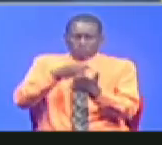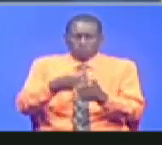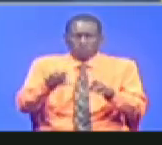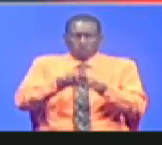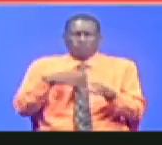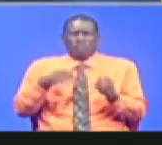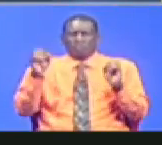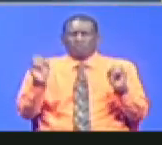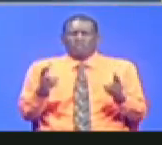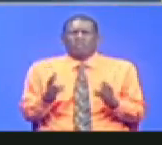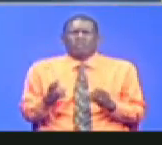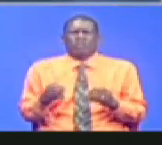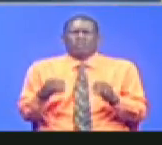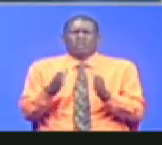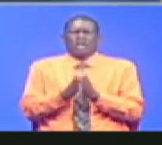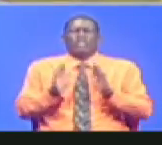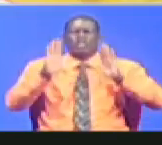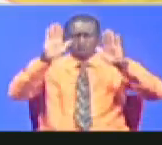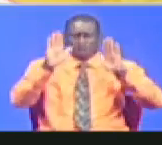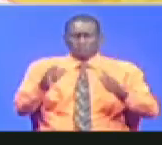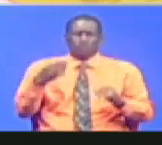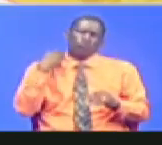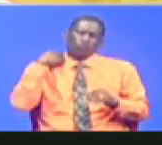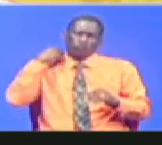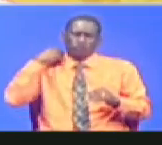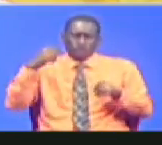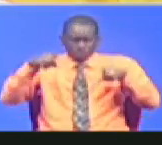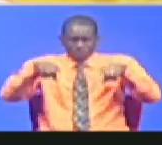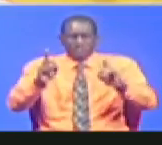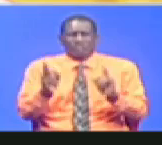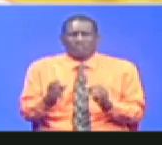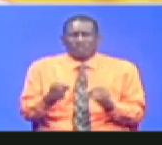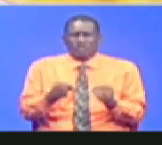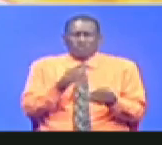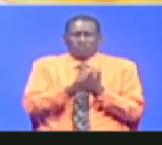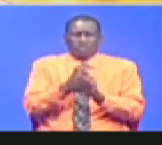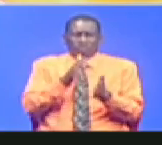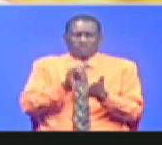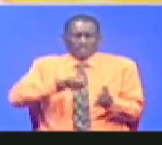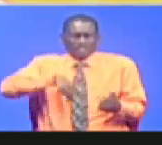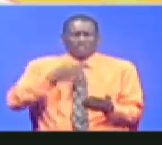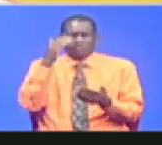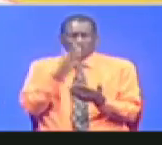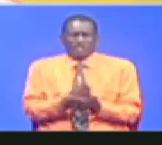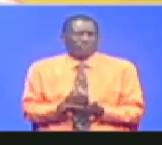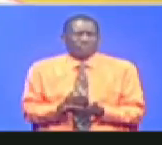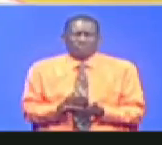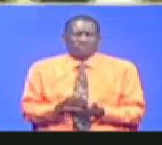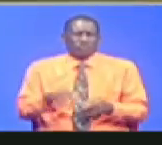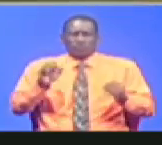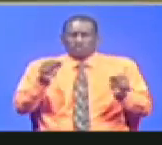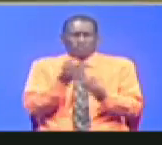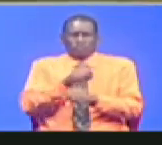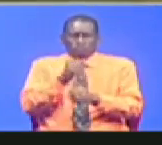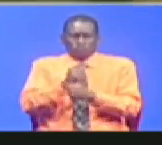okay. Yeah. Na ni kitu ya muhimu sana kujitolea. Because bila hiyo self-belief, hakuna kitu unaweza fanya kwa uwanja.